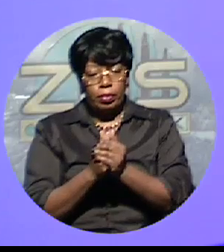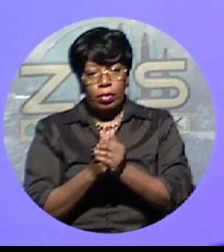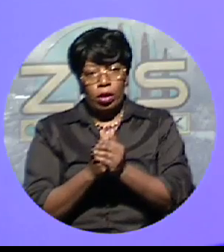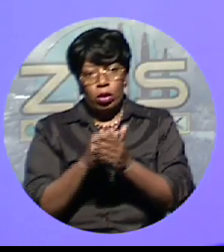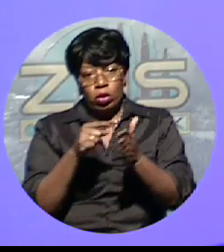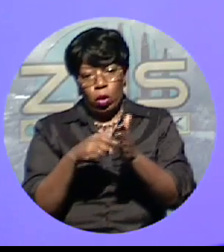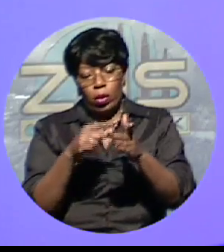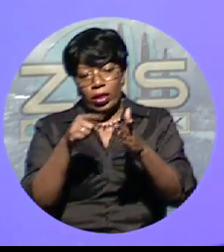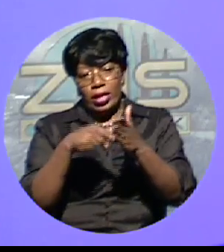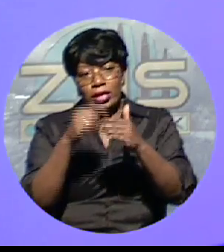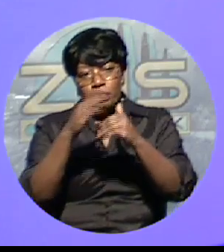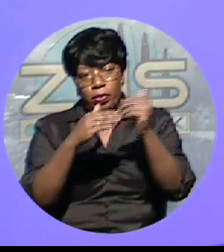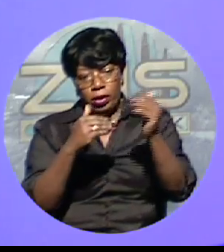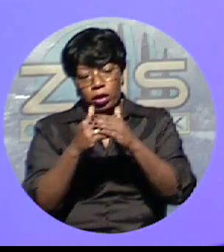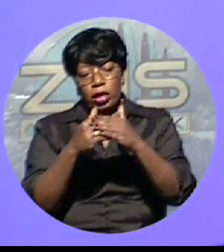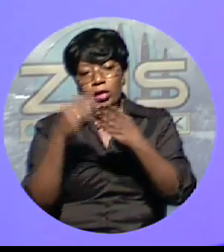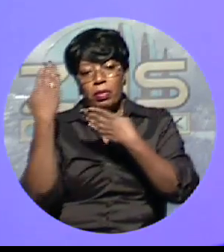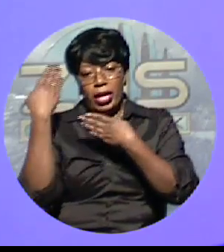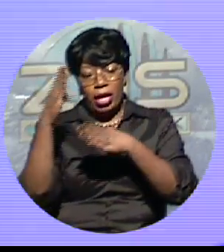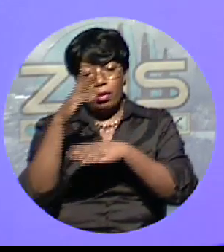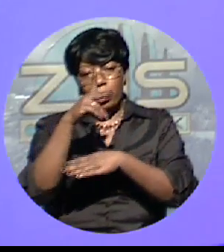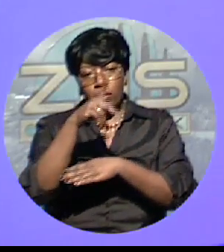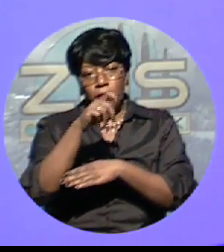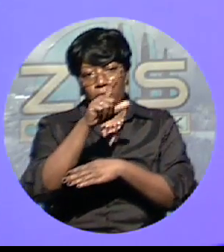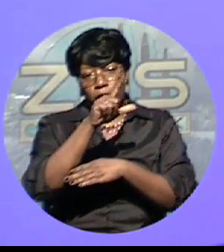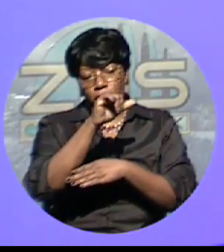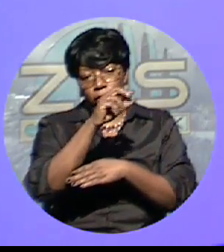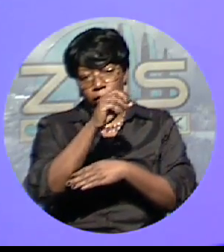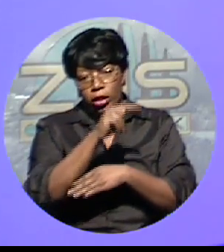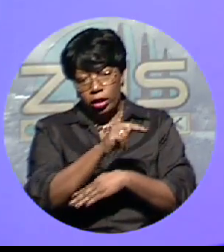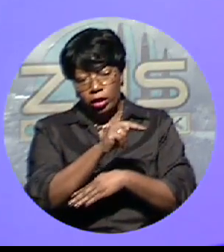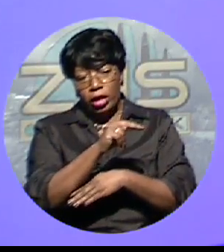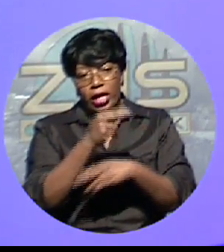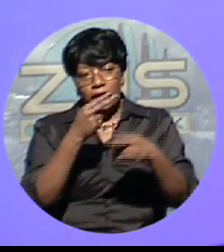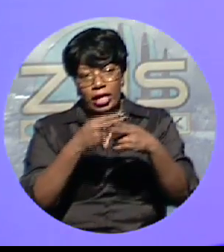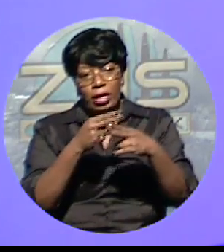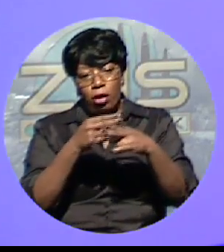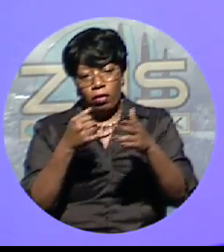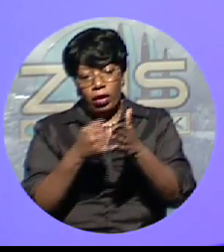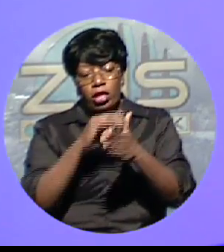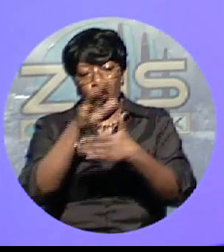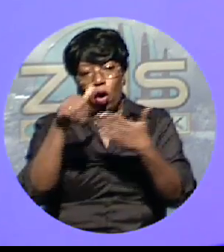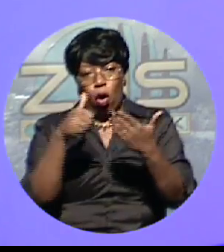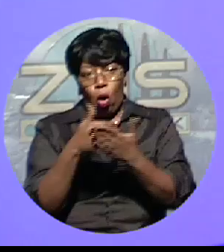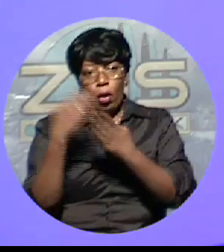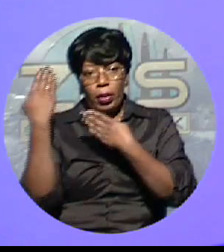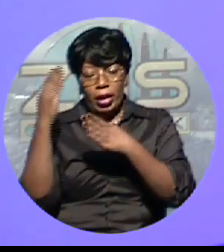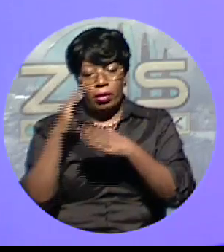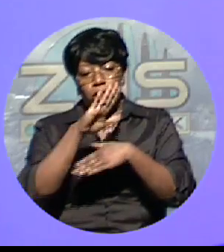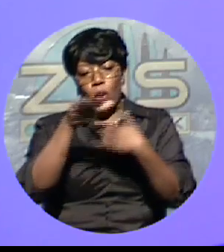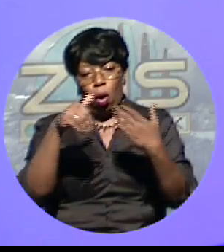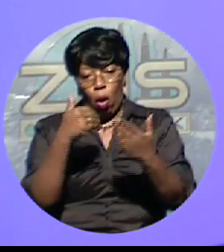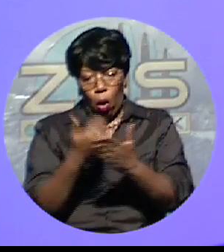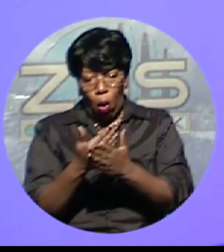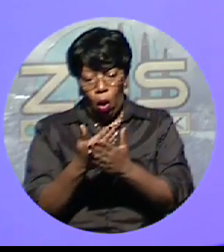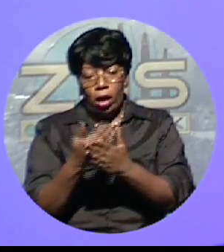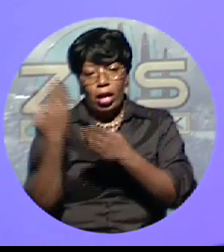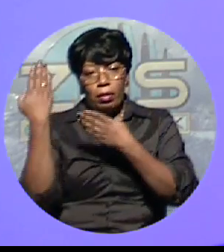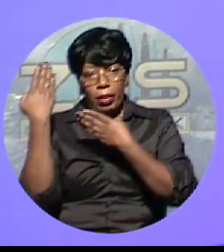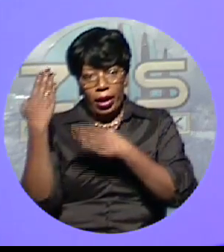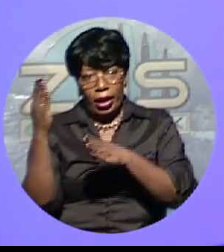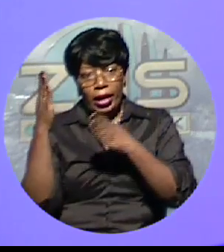pavilion is called the Bahamian Pavilion, not just because for the name of it. It's for all Bahamians